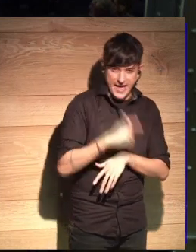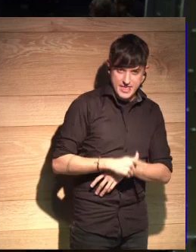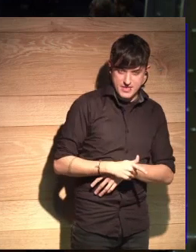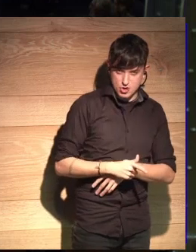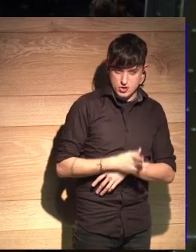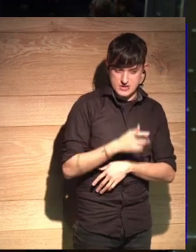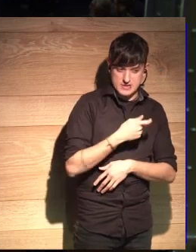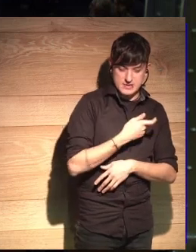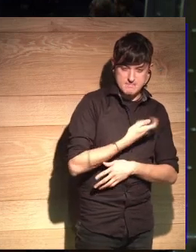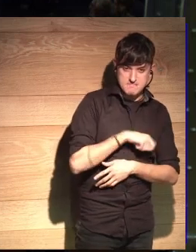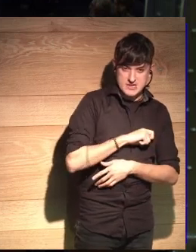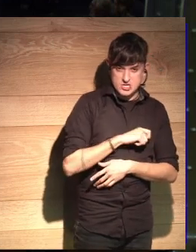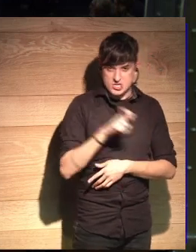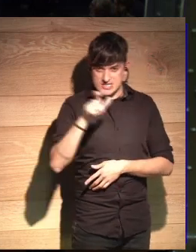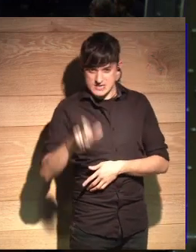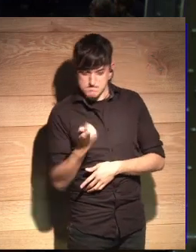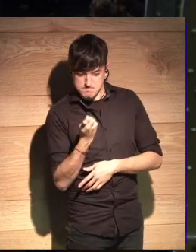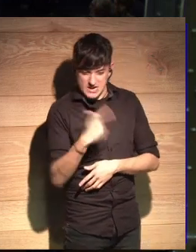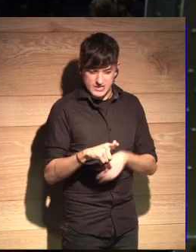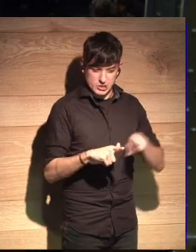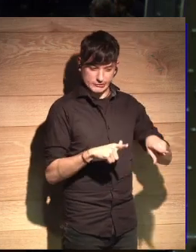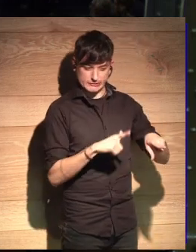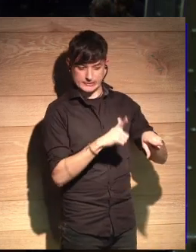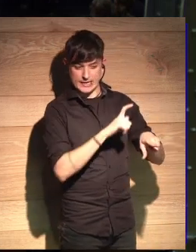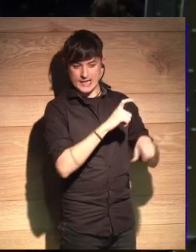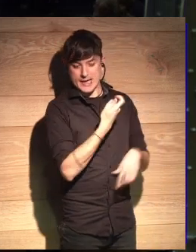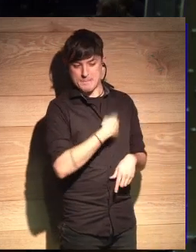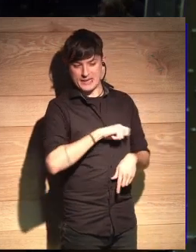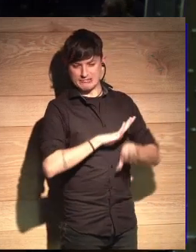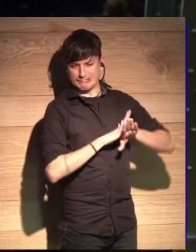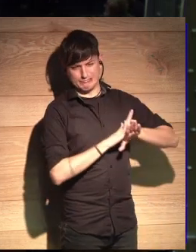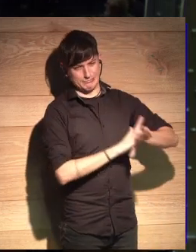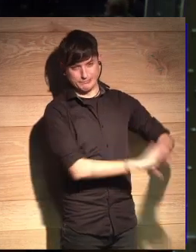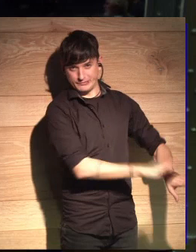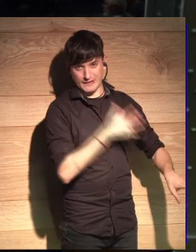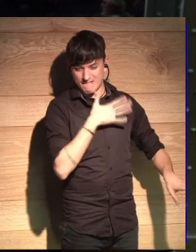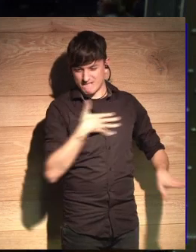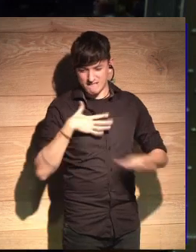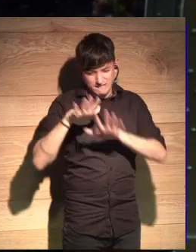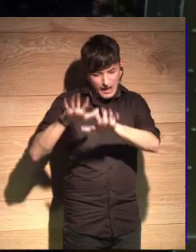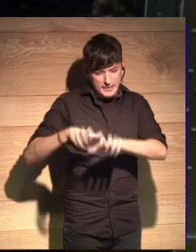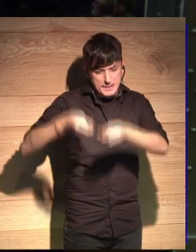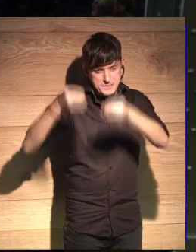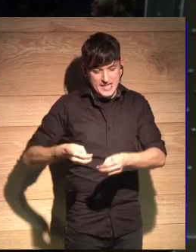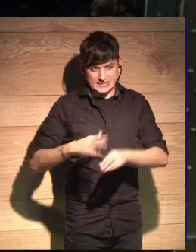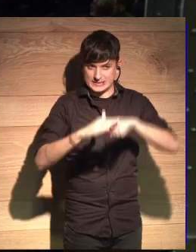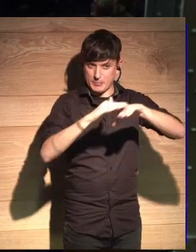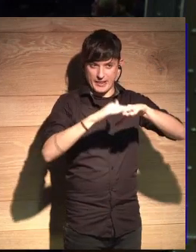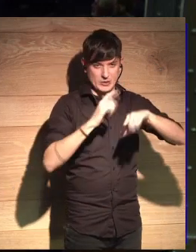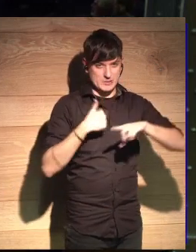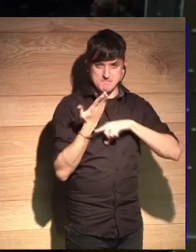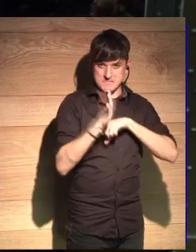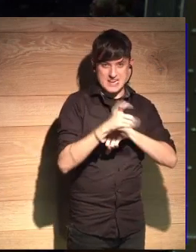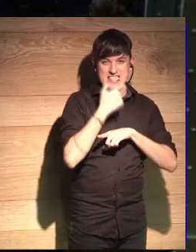suppress my Spanish and, with apologies, talk to you in English today. I